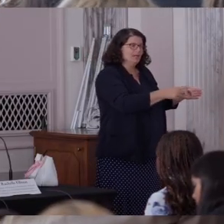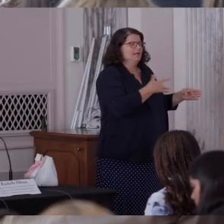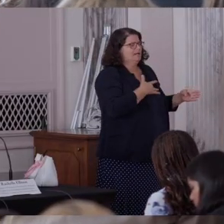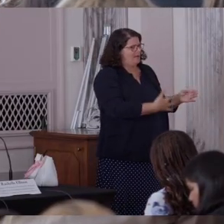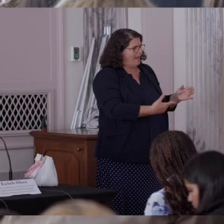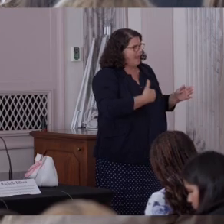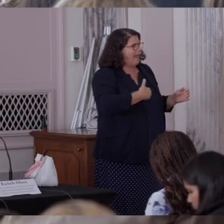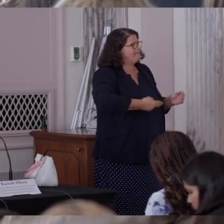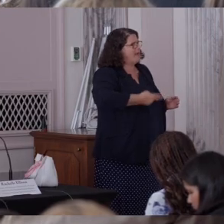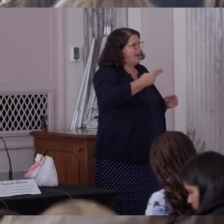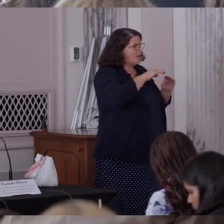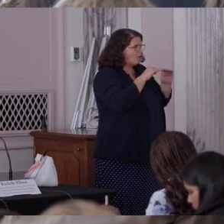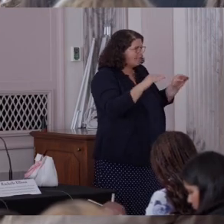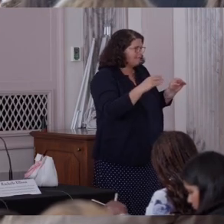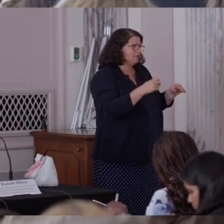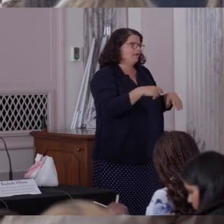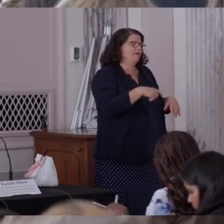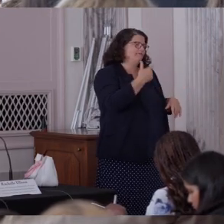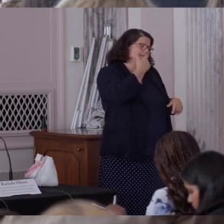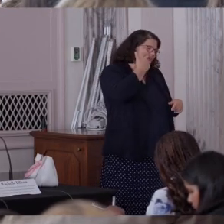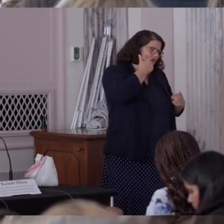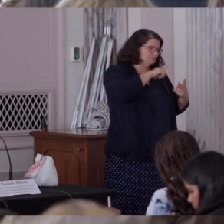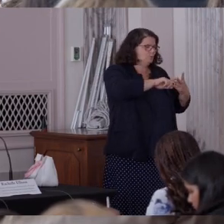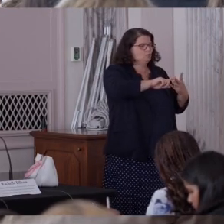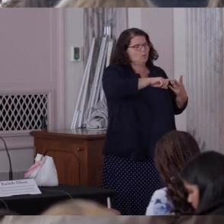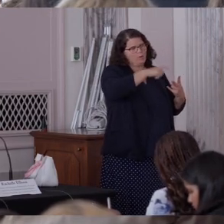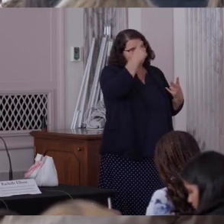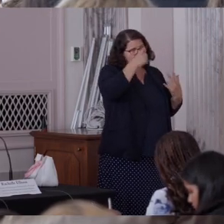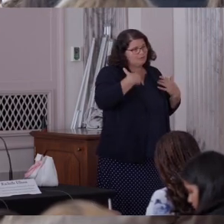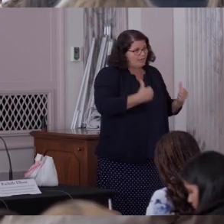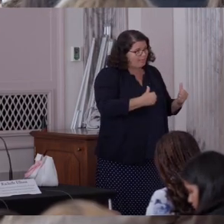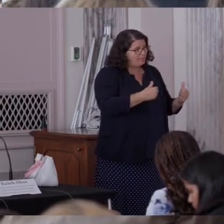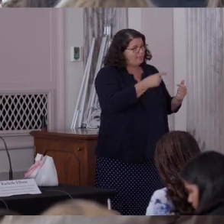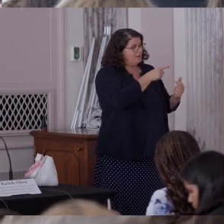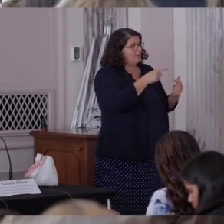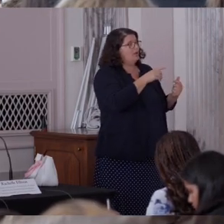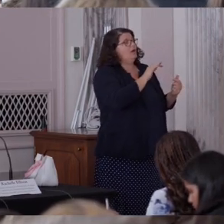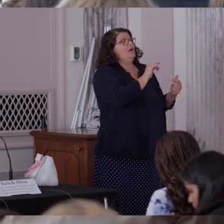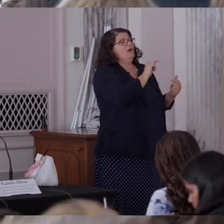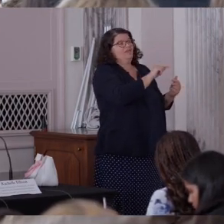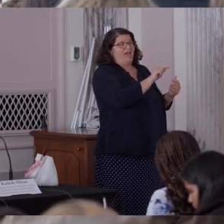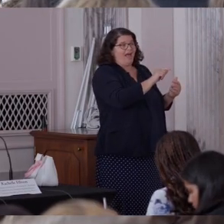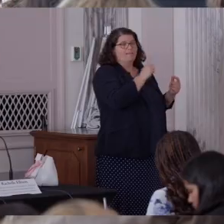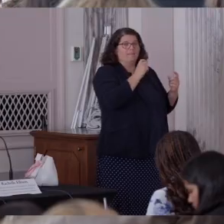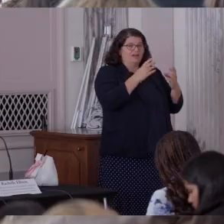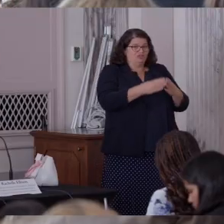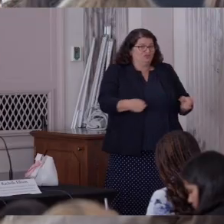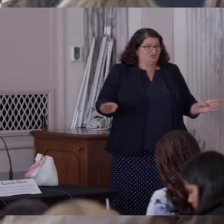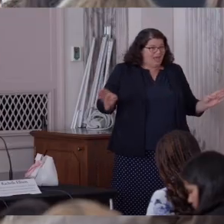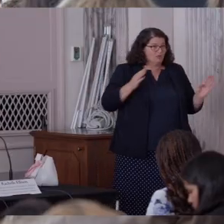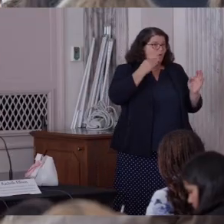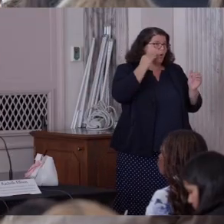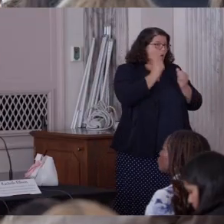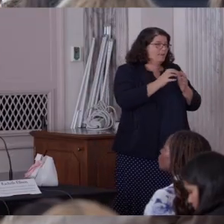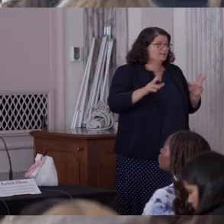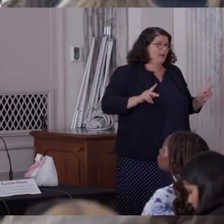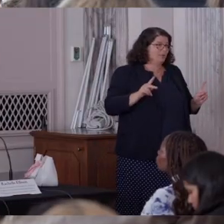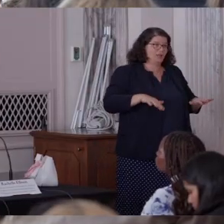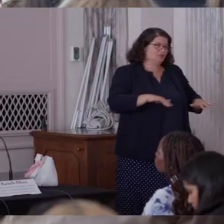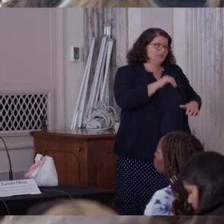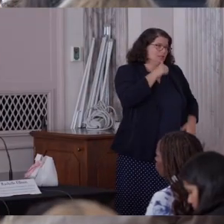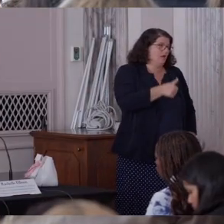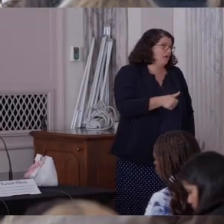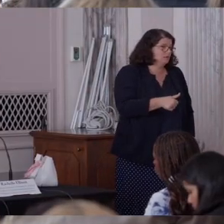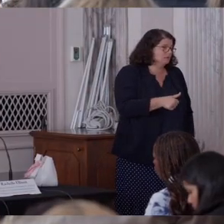substance abuse and mental health issues, that is not the case for the larger homeless population. The